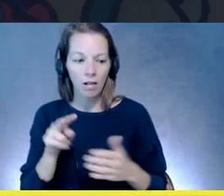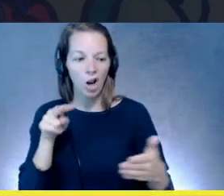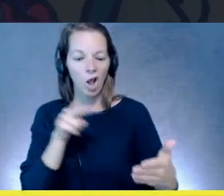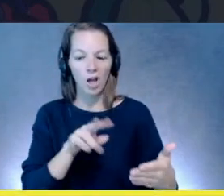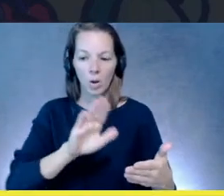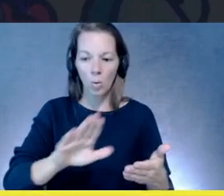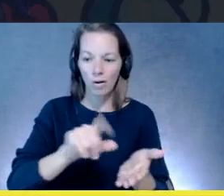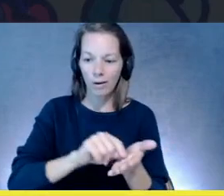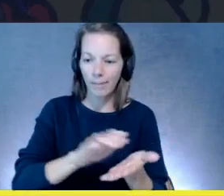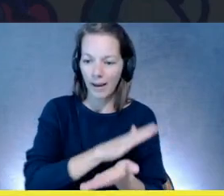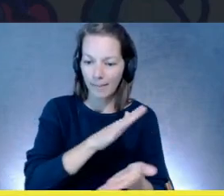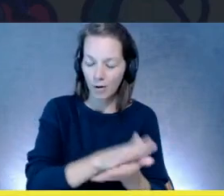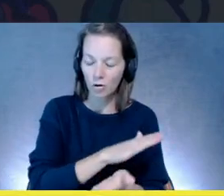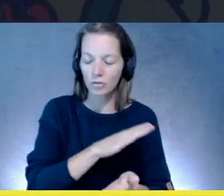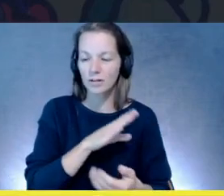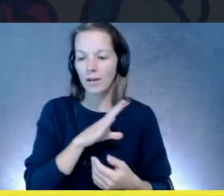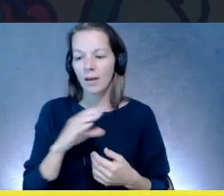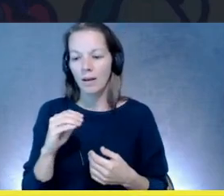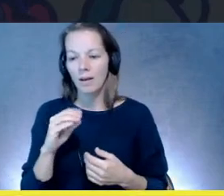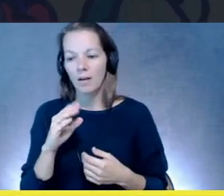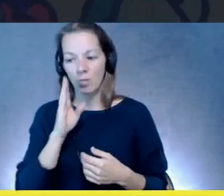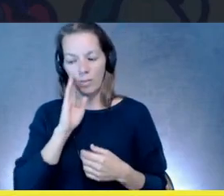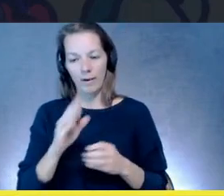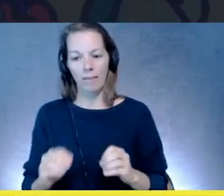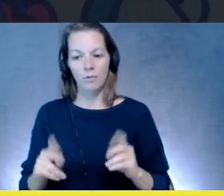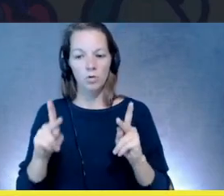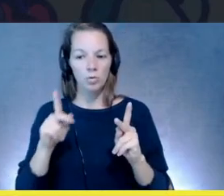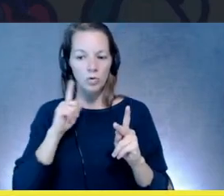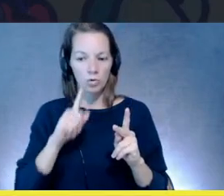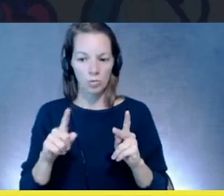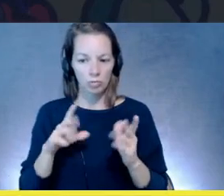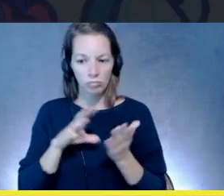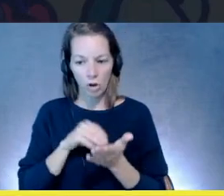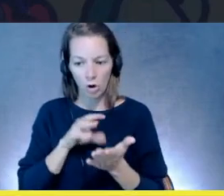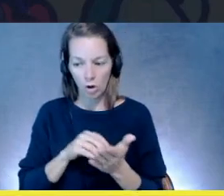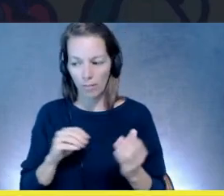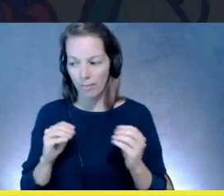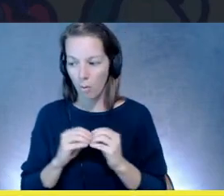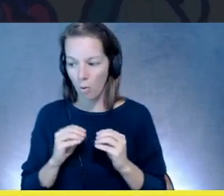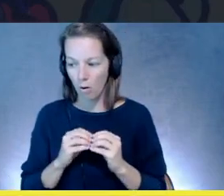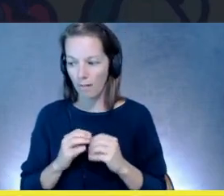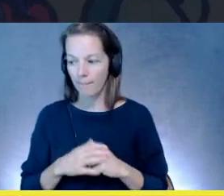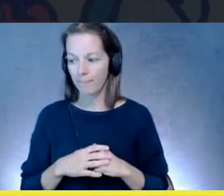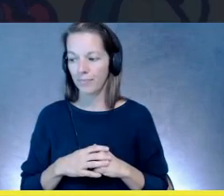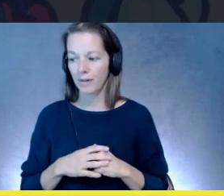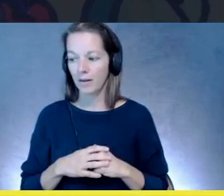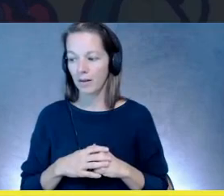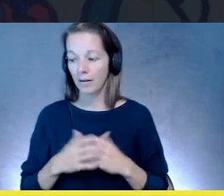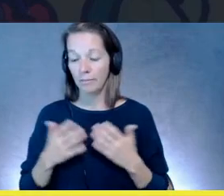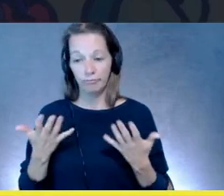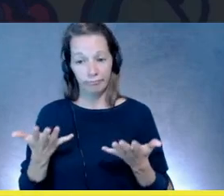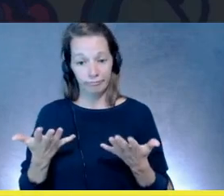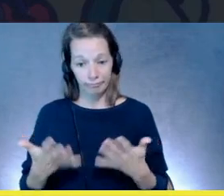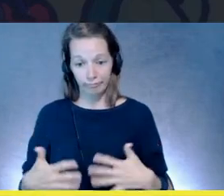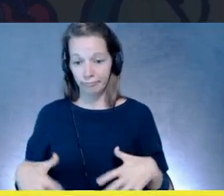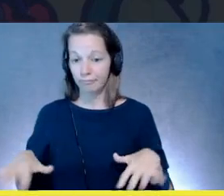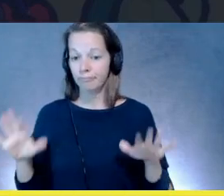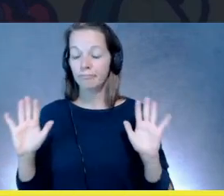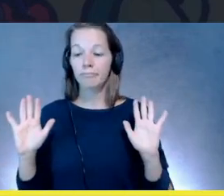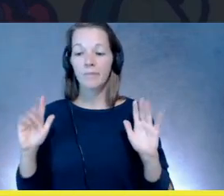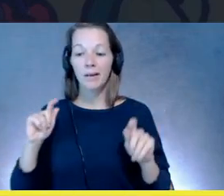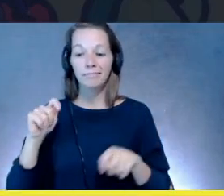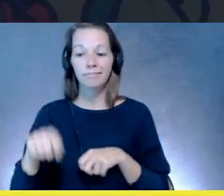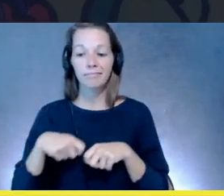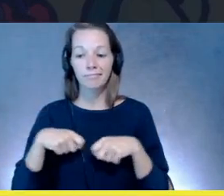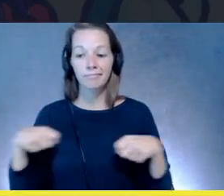and that will be an opportunity to get a little more depth. This brings us to the end of our